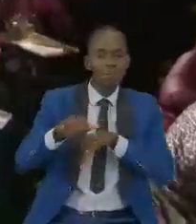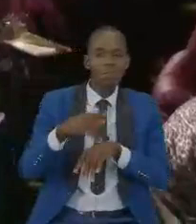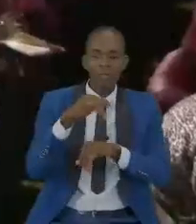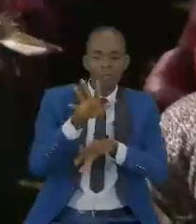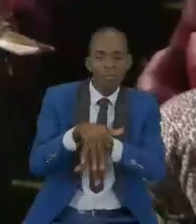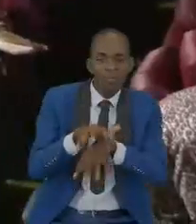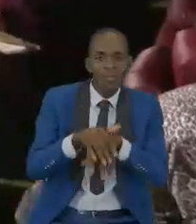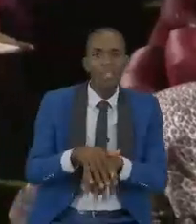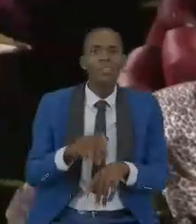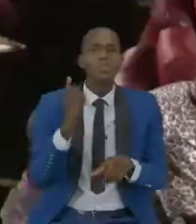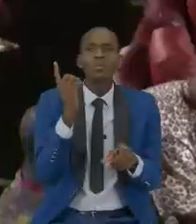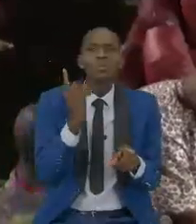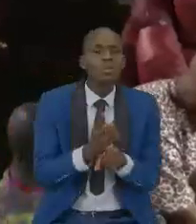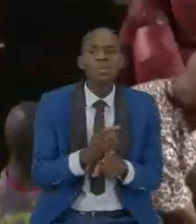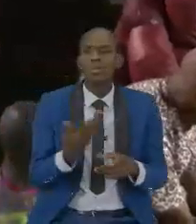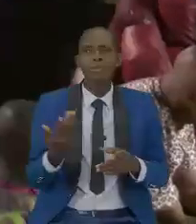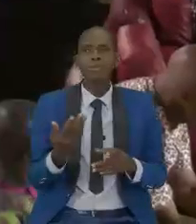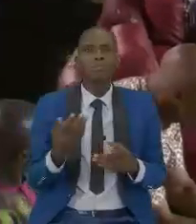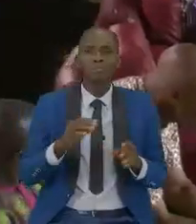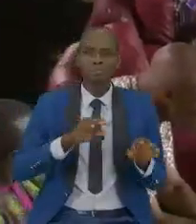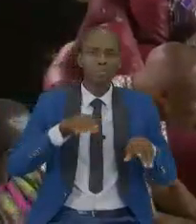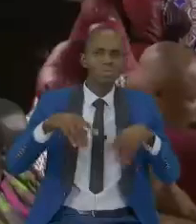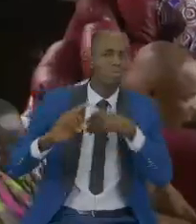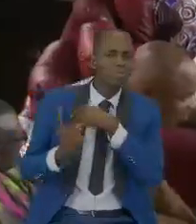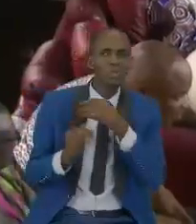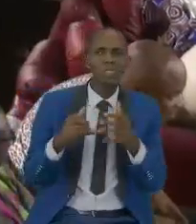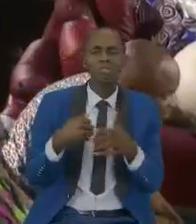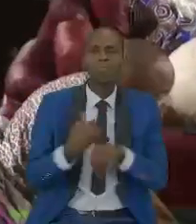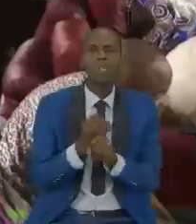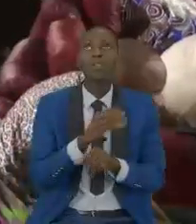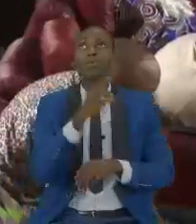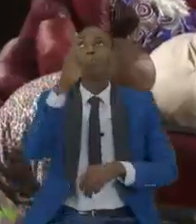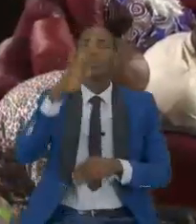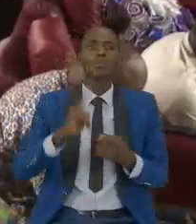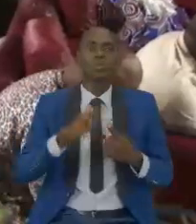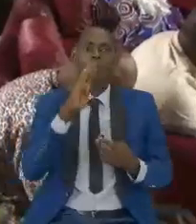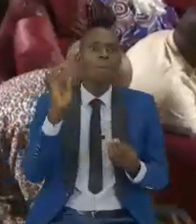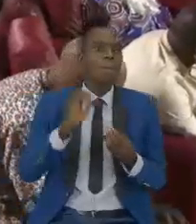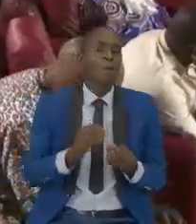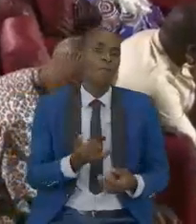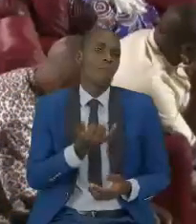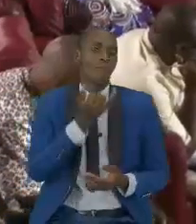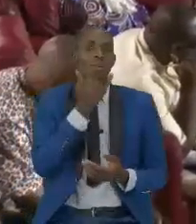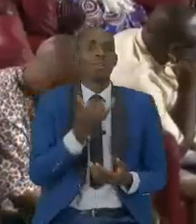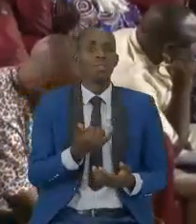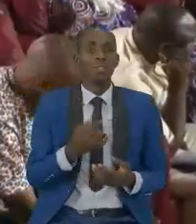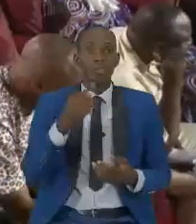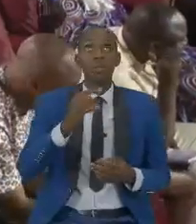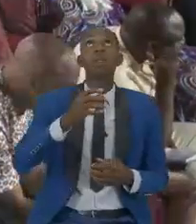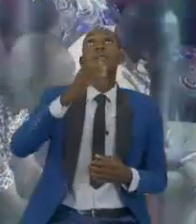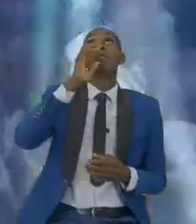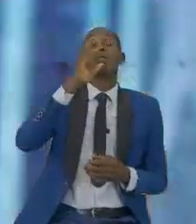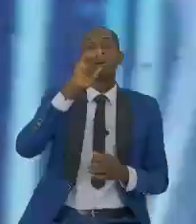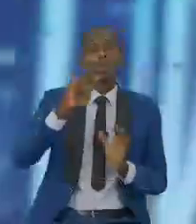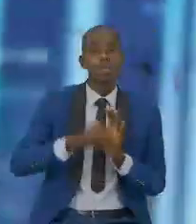just throw out glibly, it offends the Lord. The adultery, the fornication, the drunkenness, and